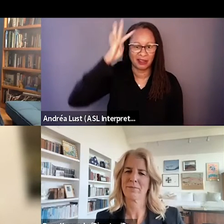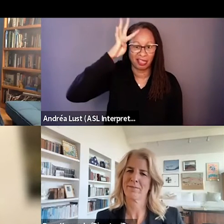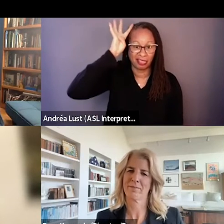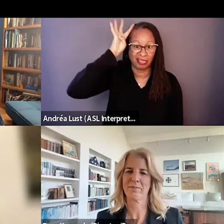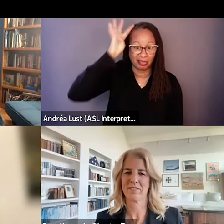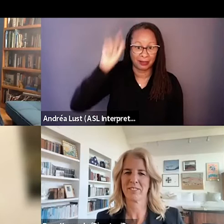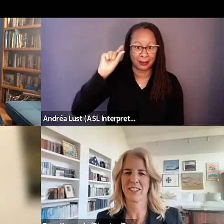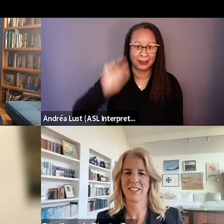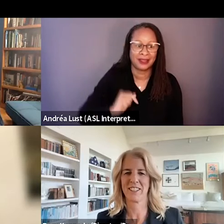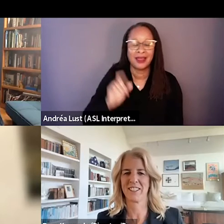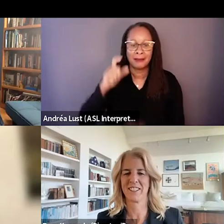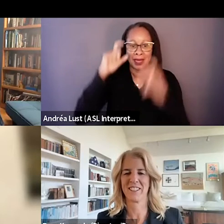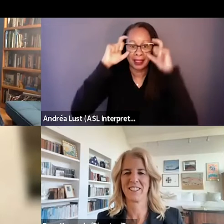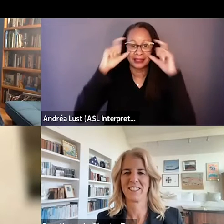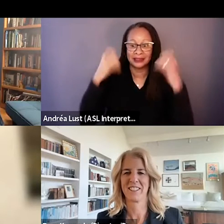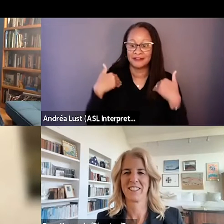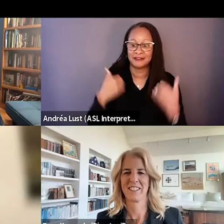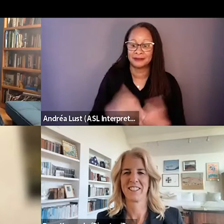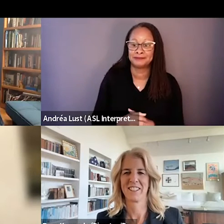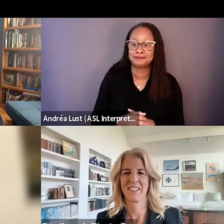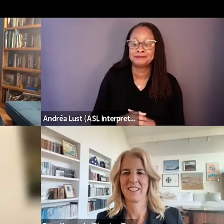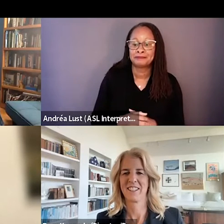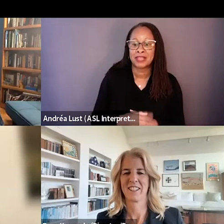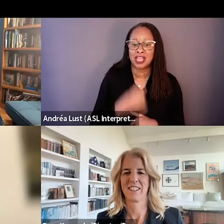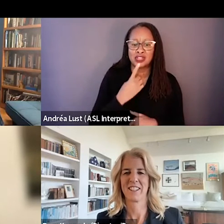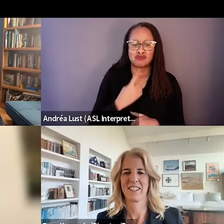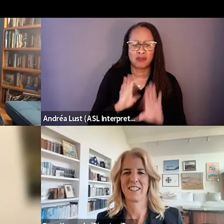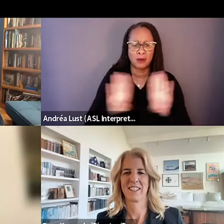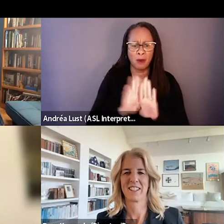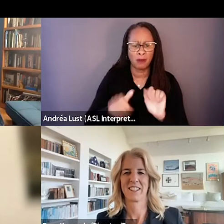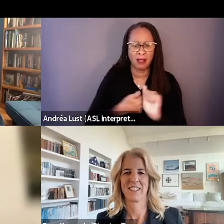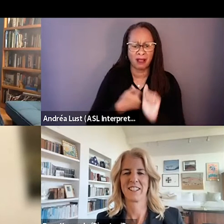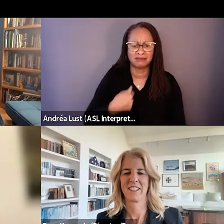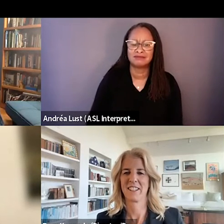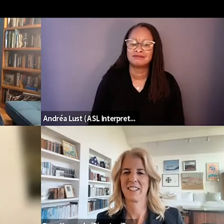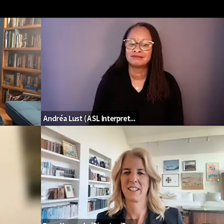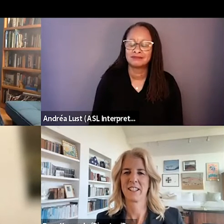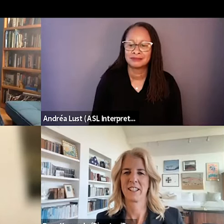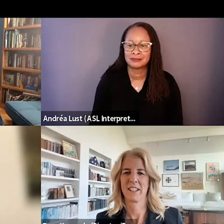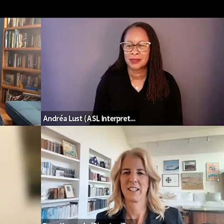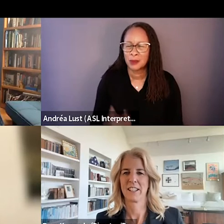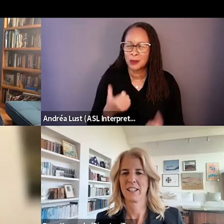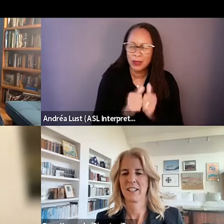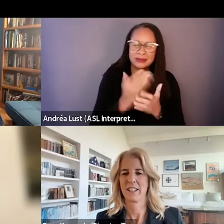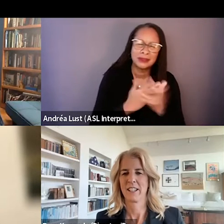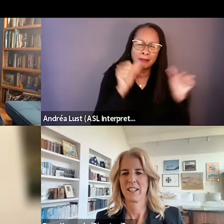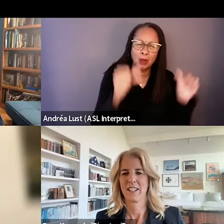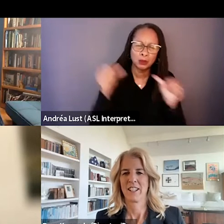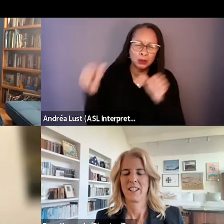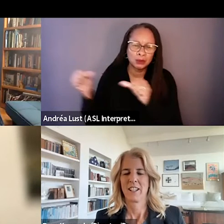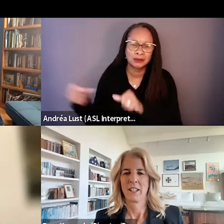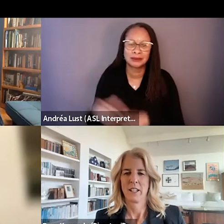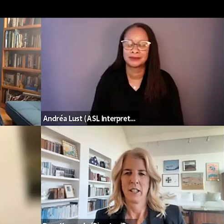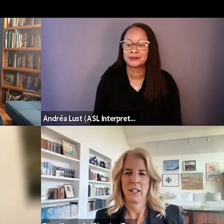and glasses and a bright red background with some posters on it.